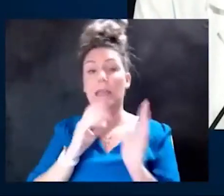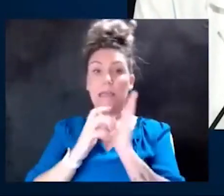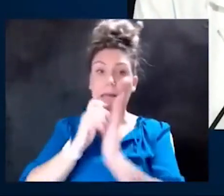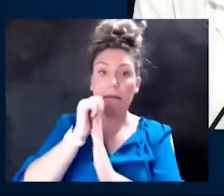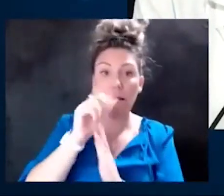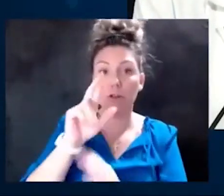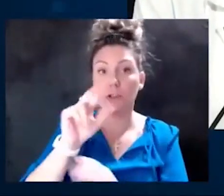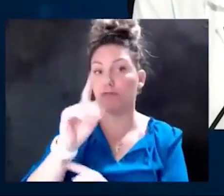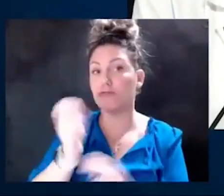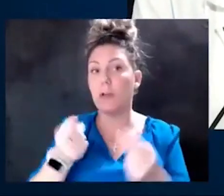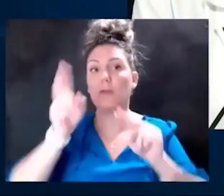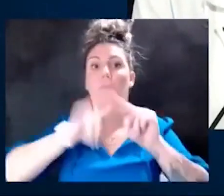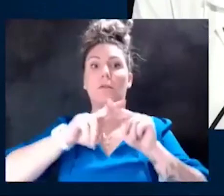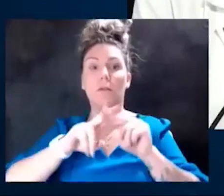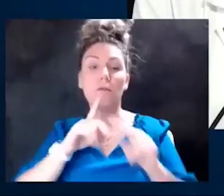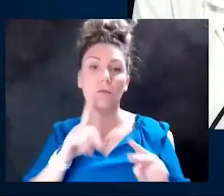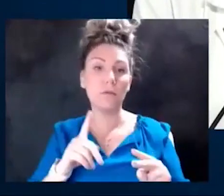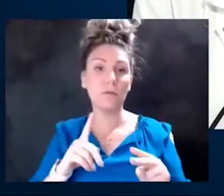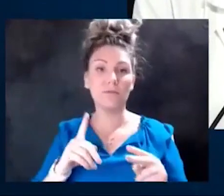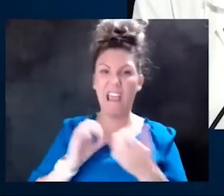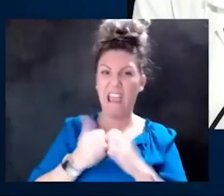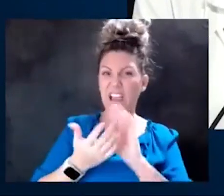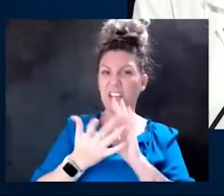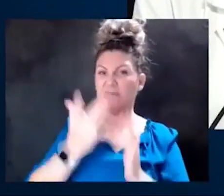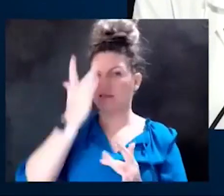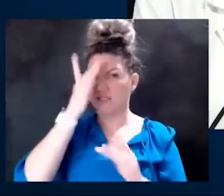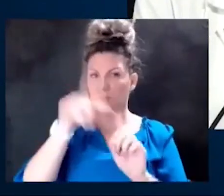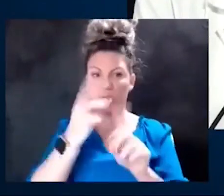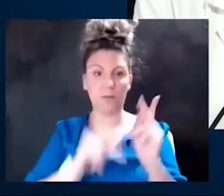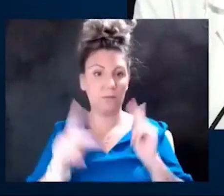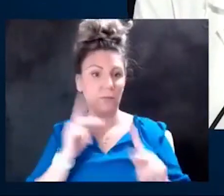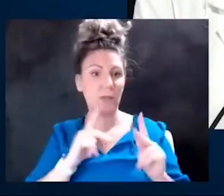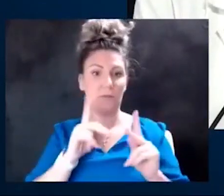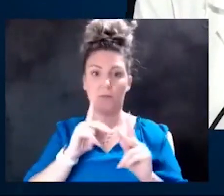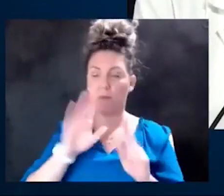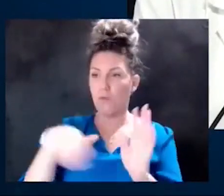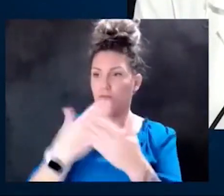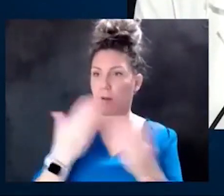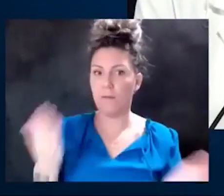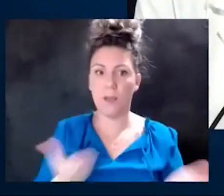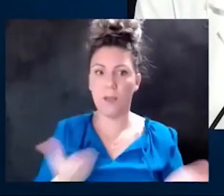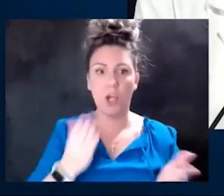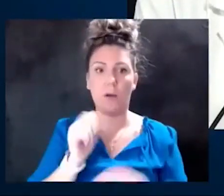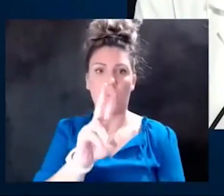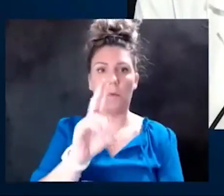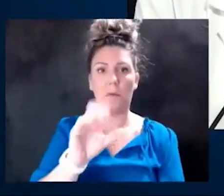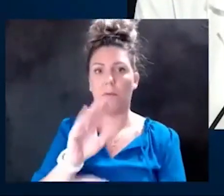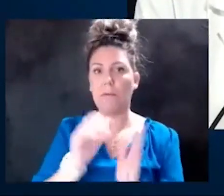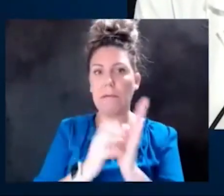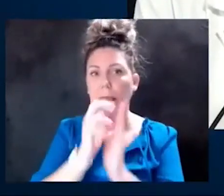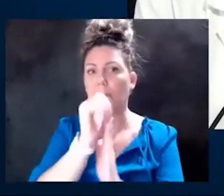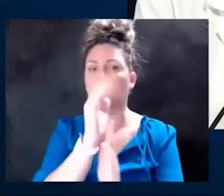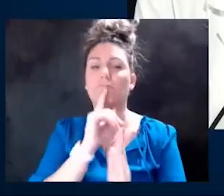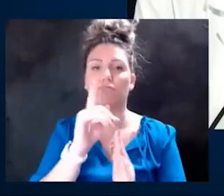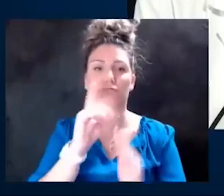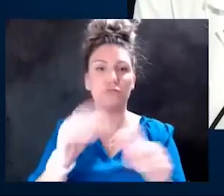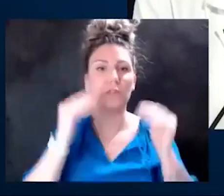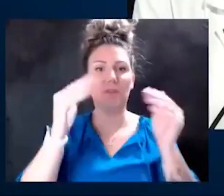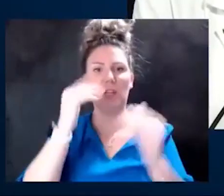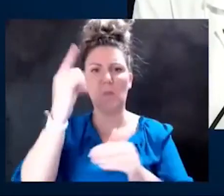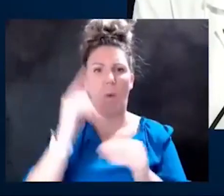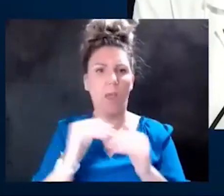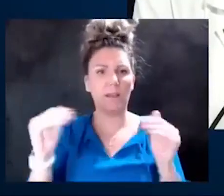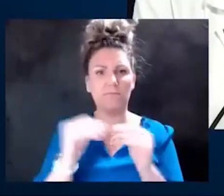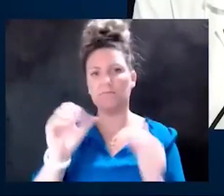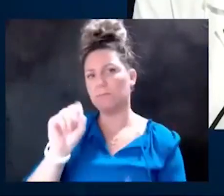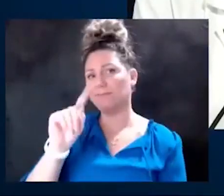of how sick people were when they came in, or how far their cancer was advanced. There's some data out there that suggested it advanced by one stage or some such thing. And then